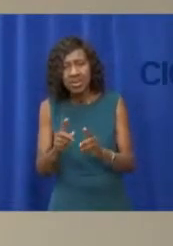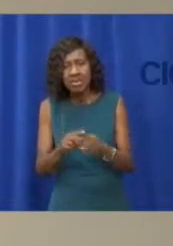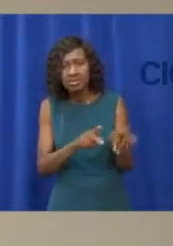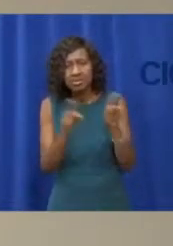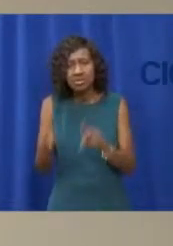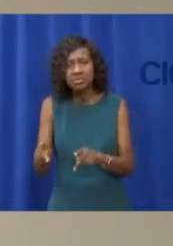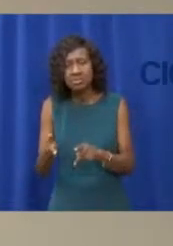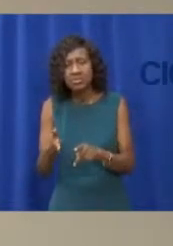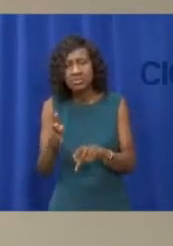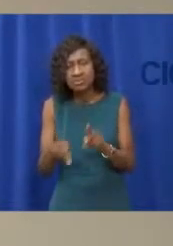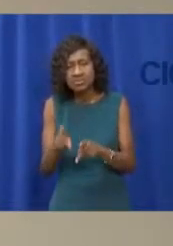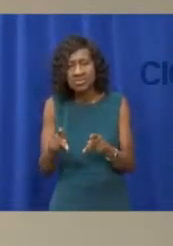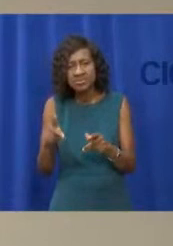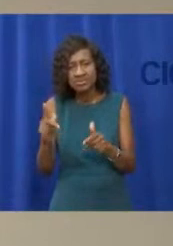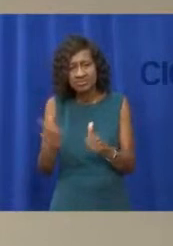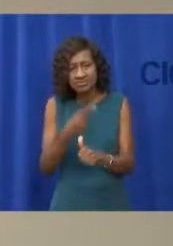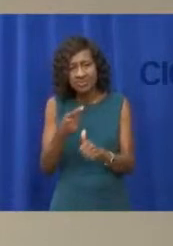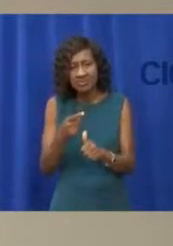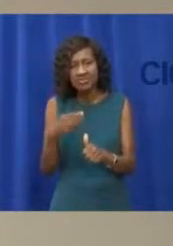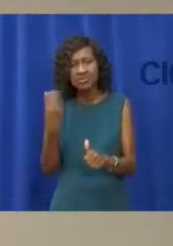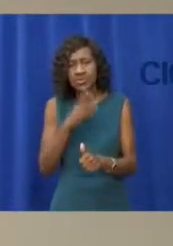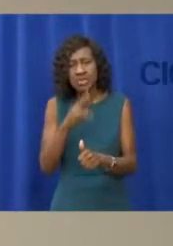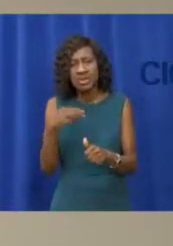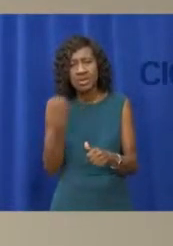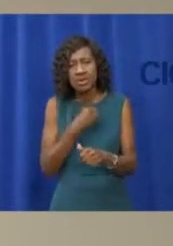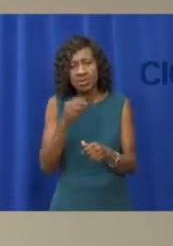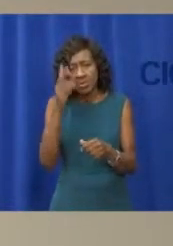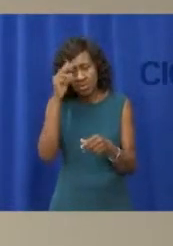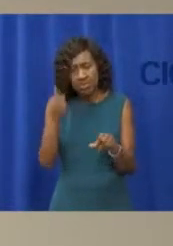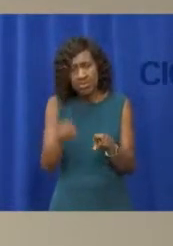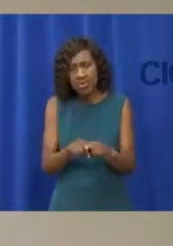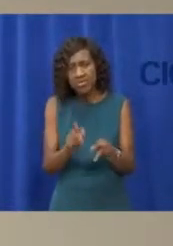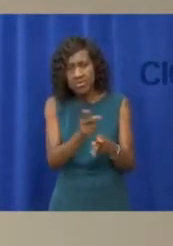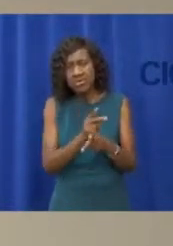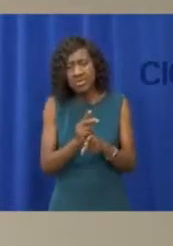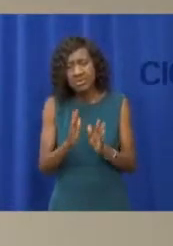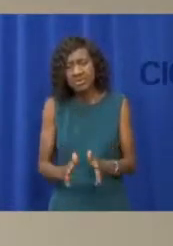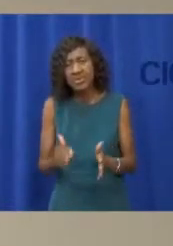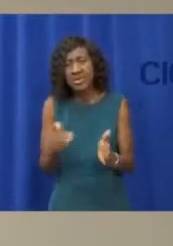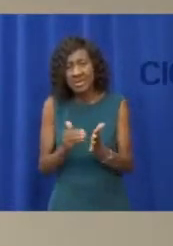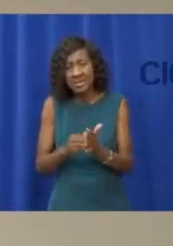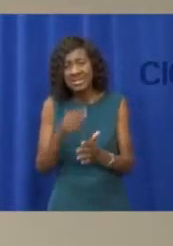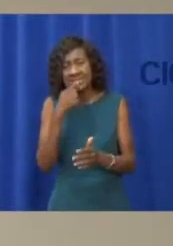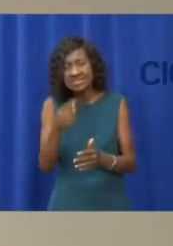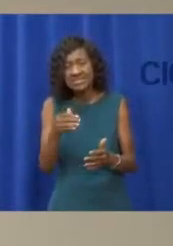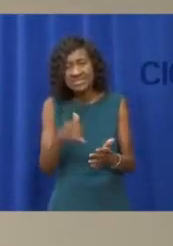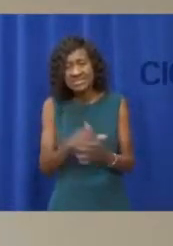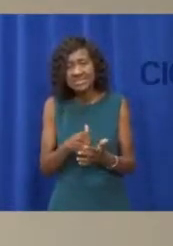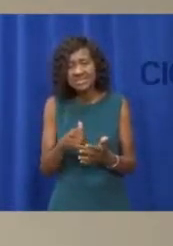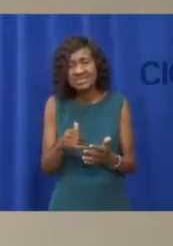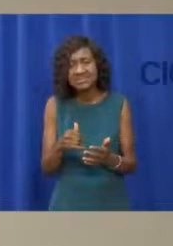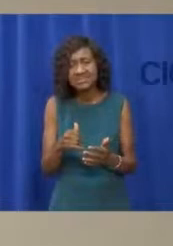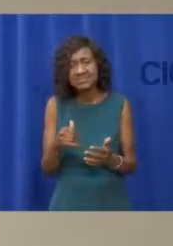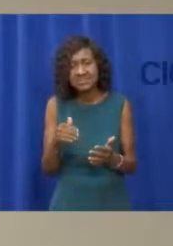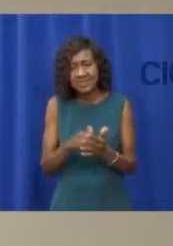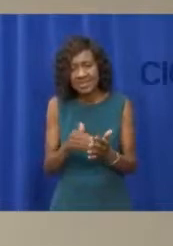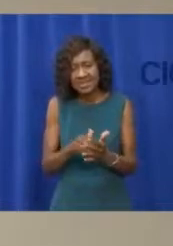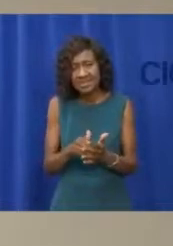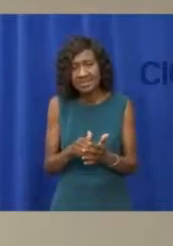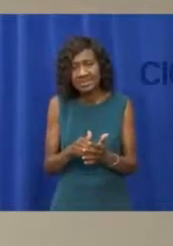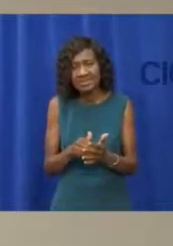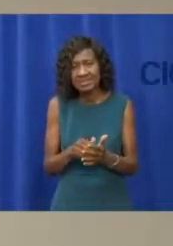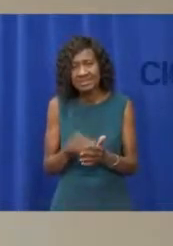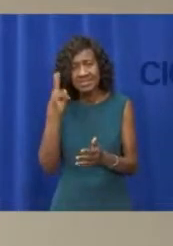are brothers' keepers. I'd like to reiterate that message today. I've heard so many stories of the community rising